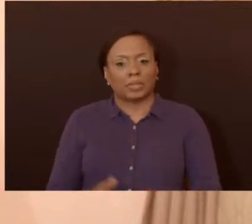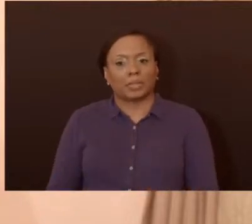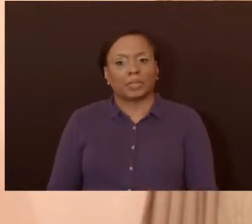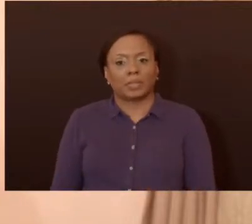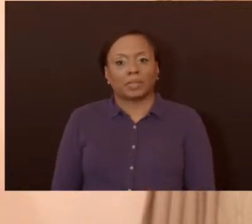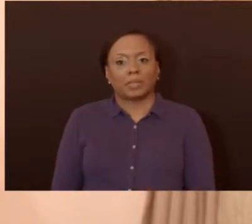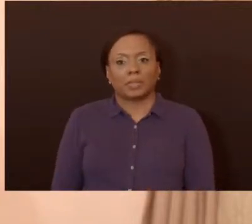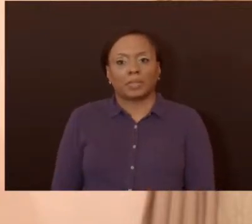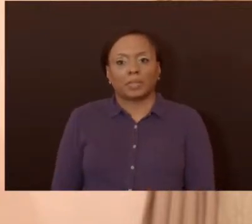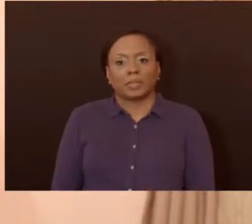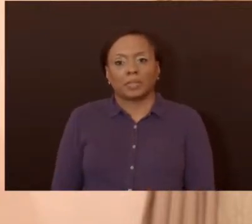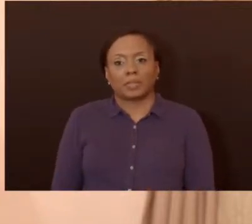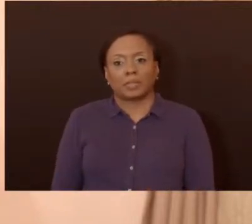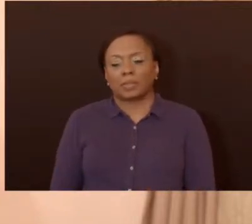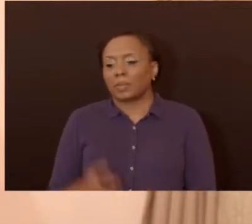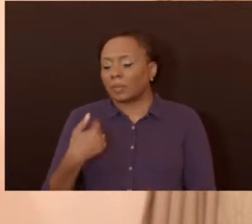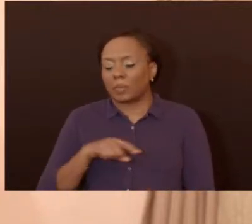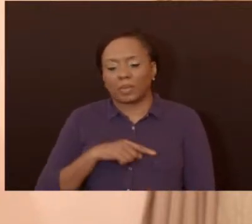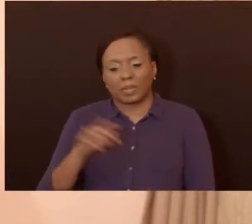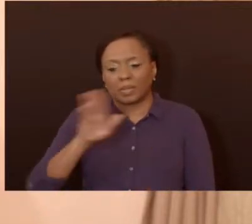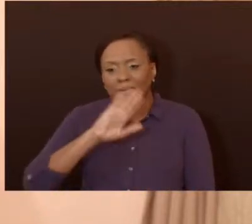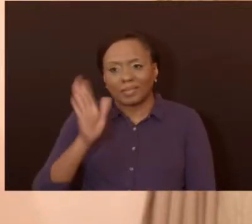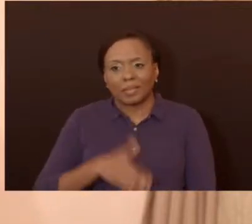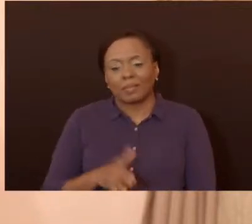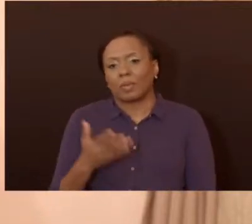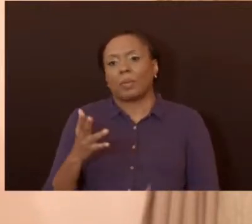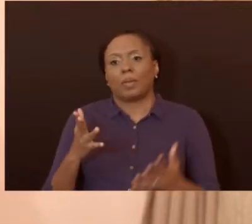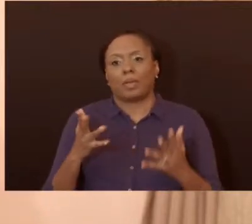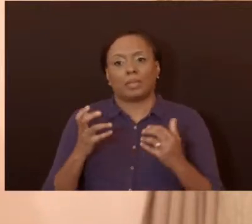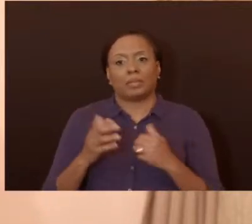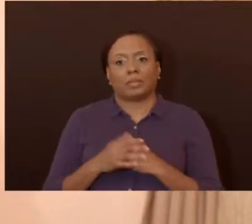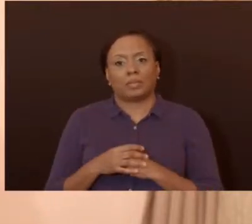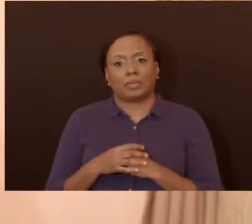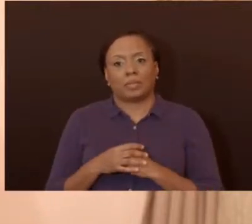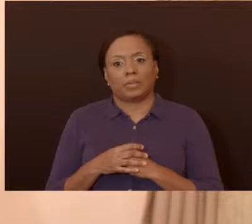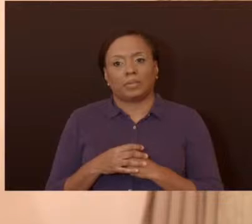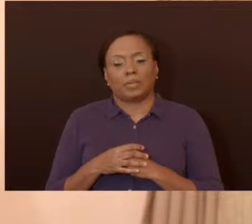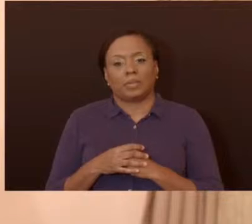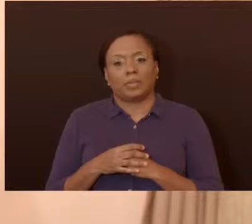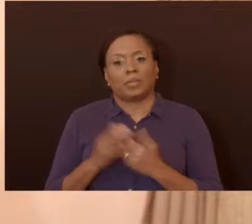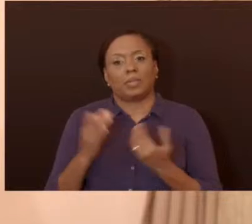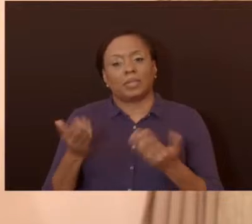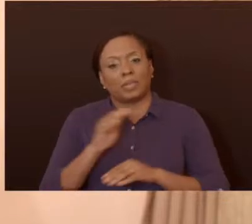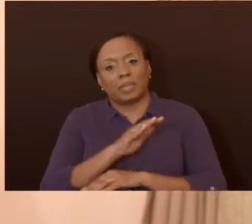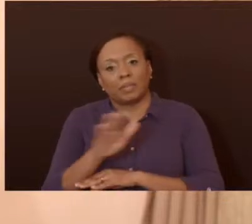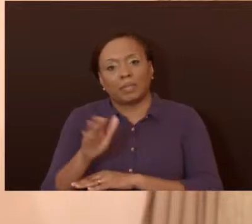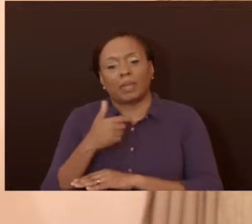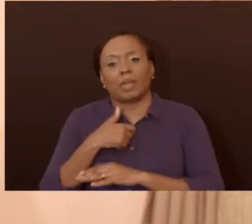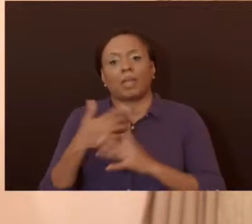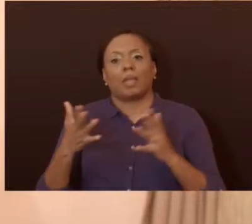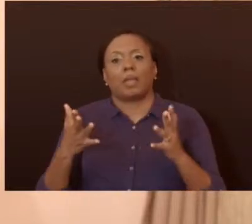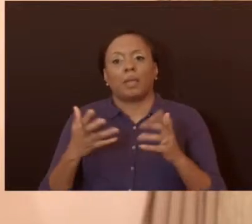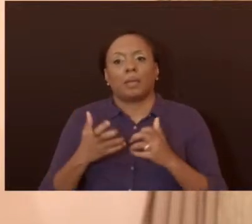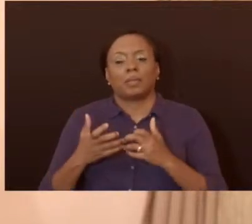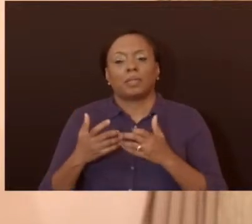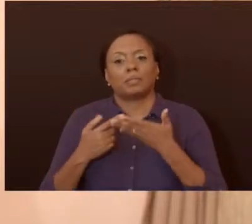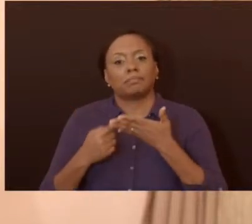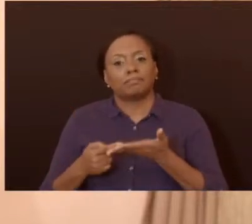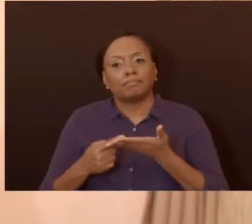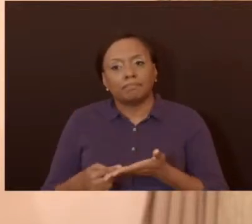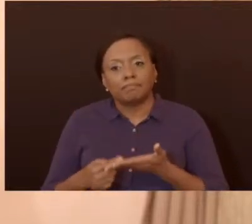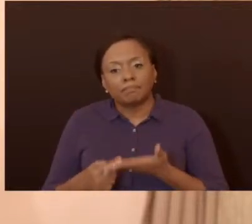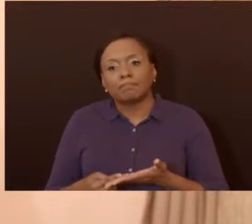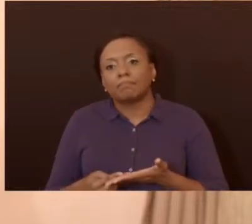This is not something we want at all. So what I want to do this evening is to take some time to talk about the areas